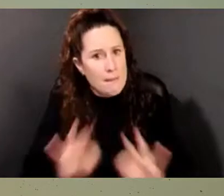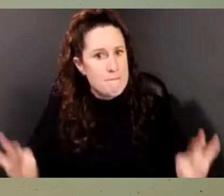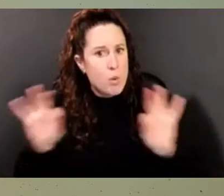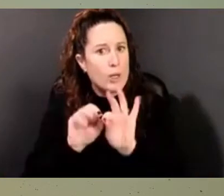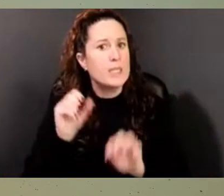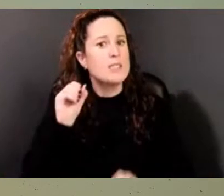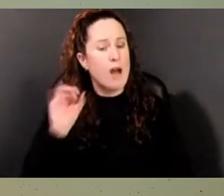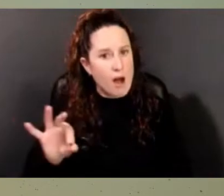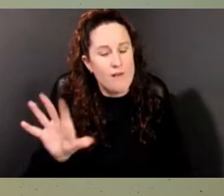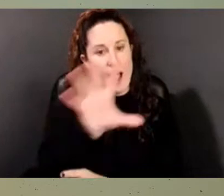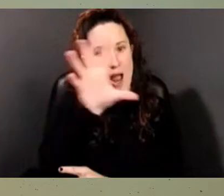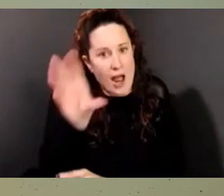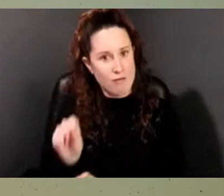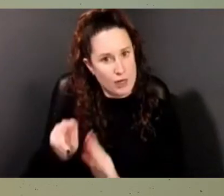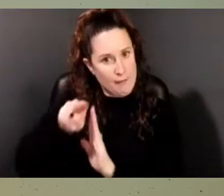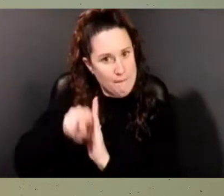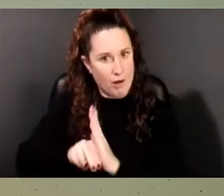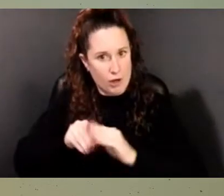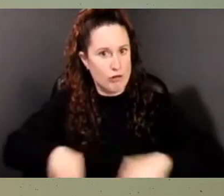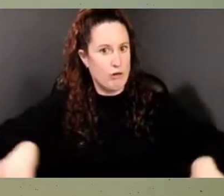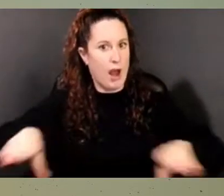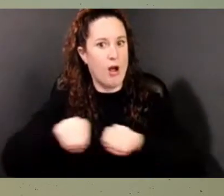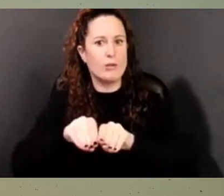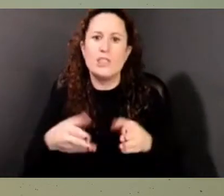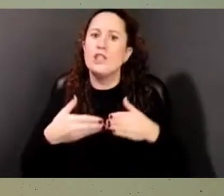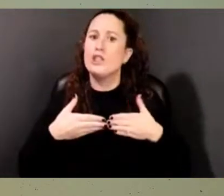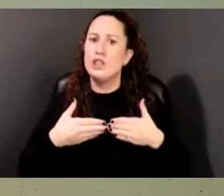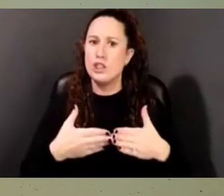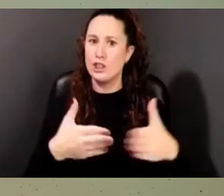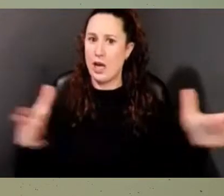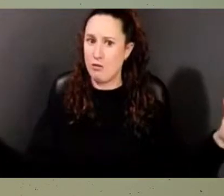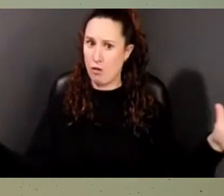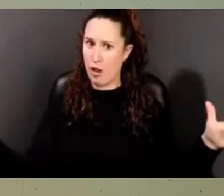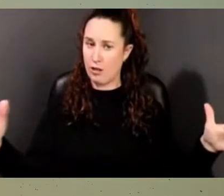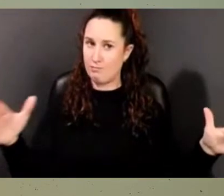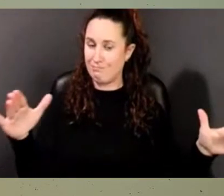In a very general yet